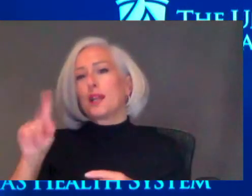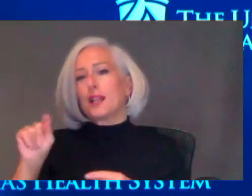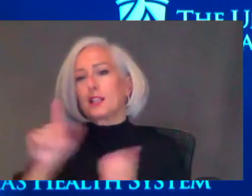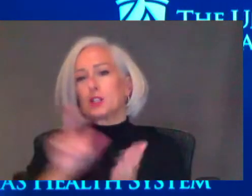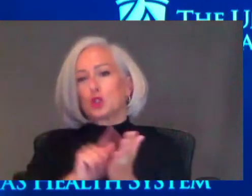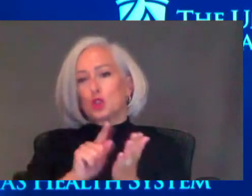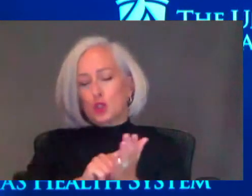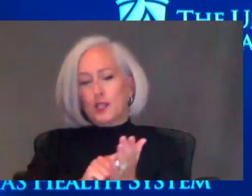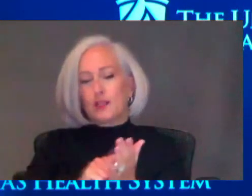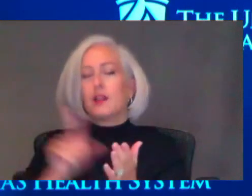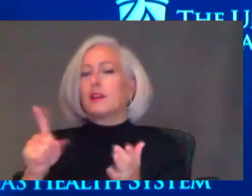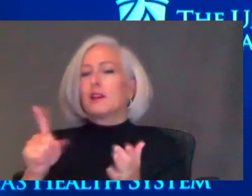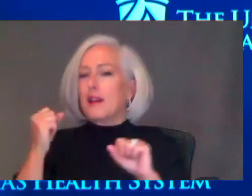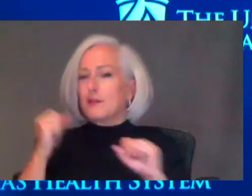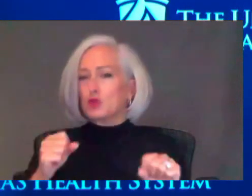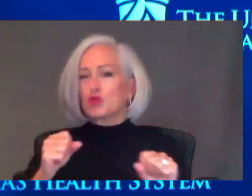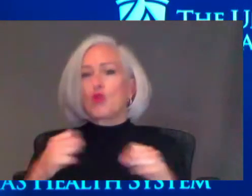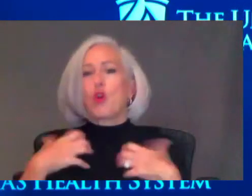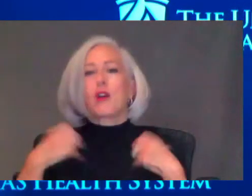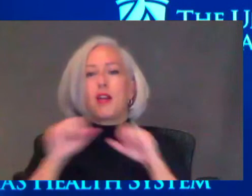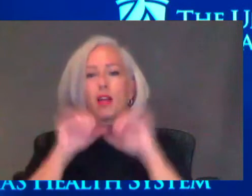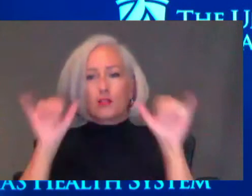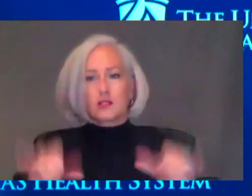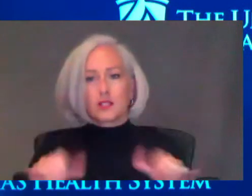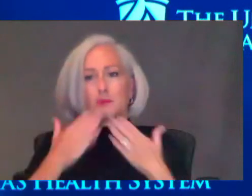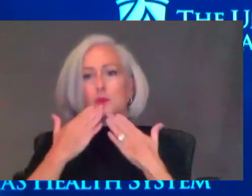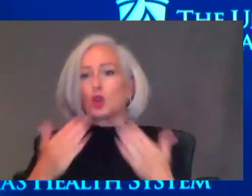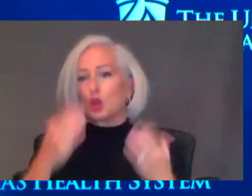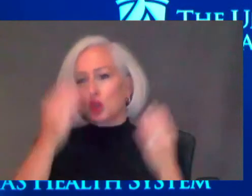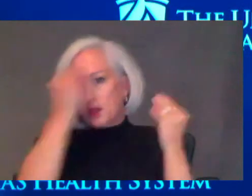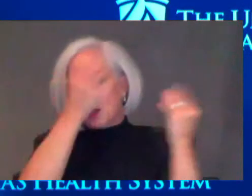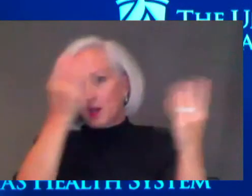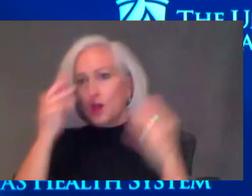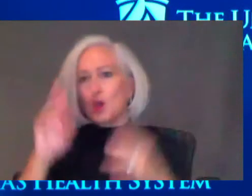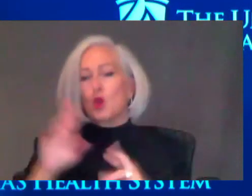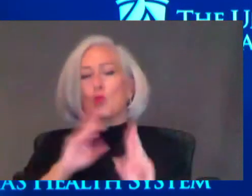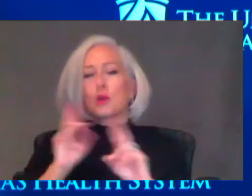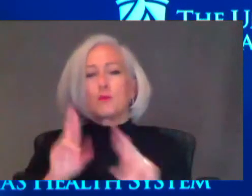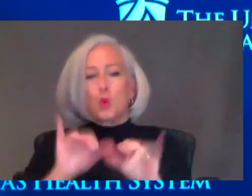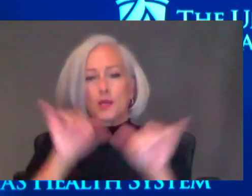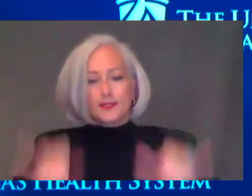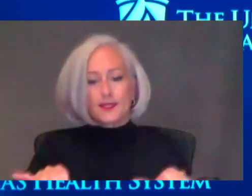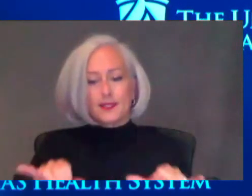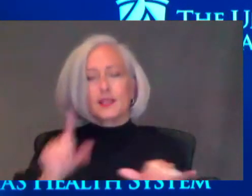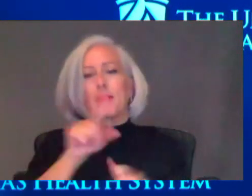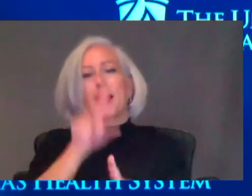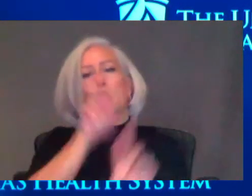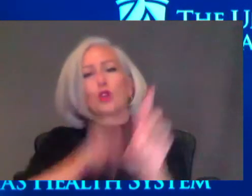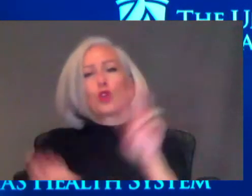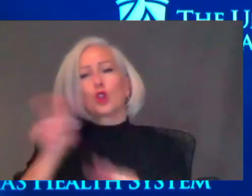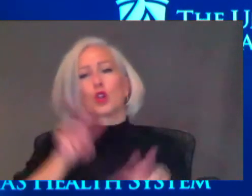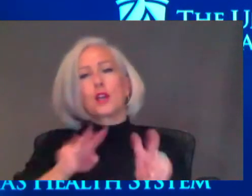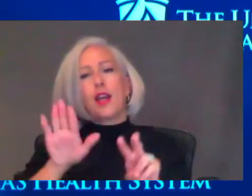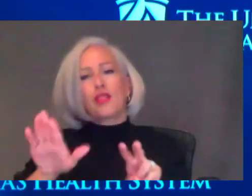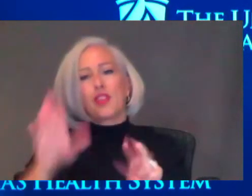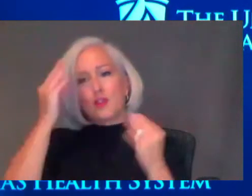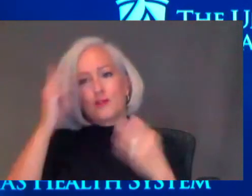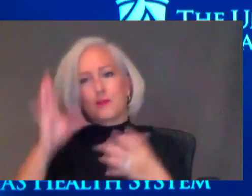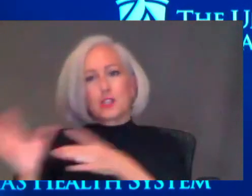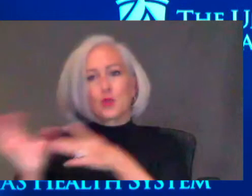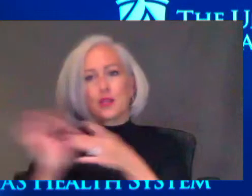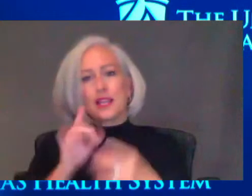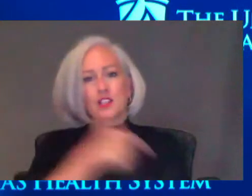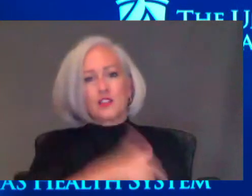severe hospitalization and death, 95%. Right what we're seeing in the United States. And again, it's really strong data about the importance